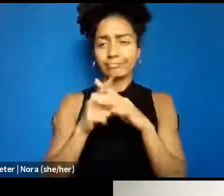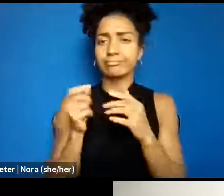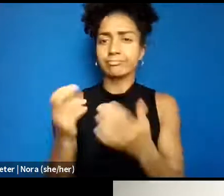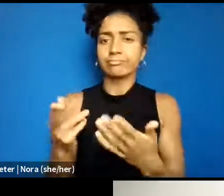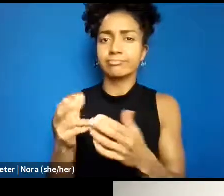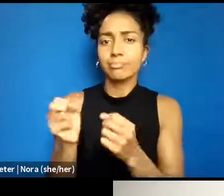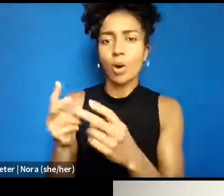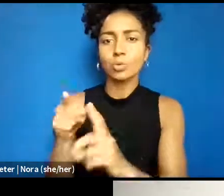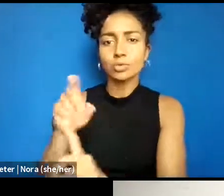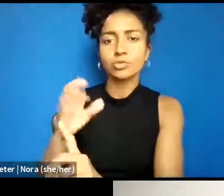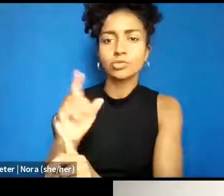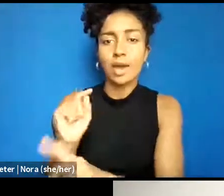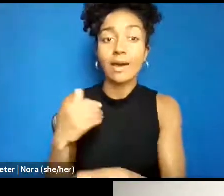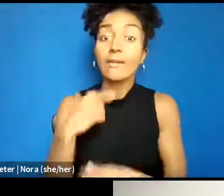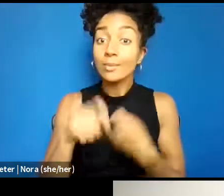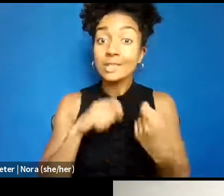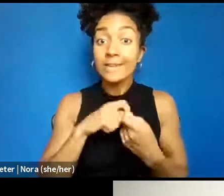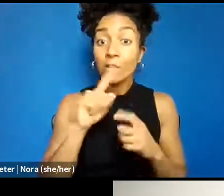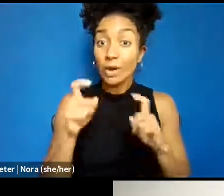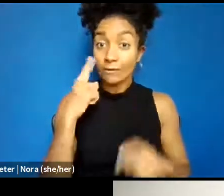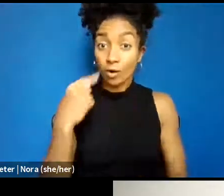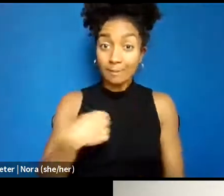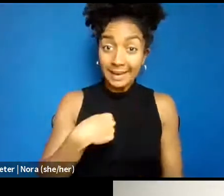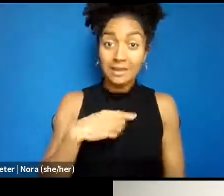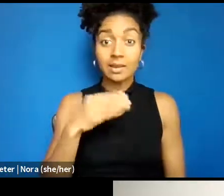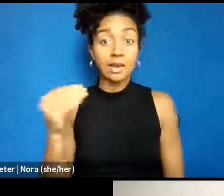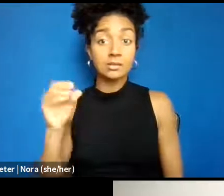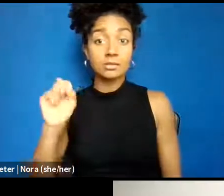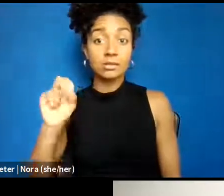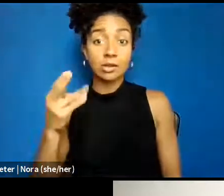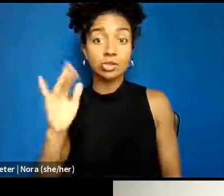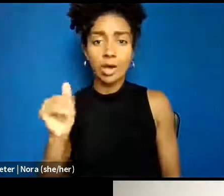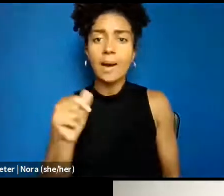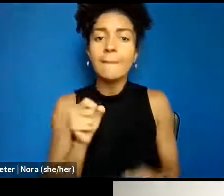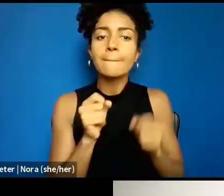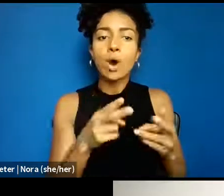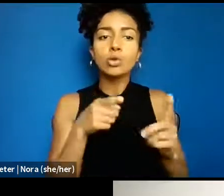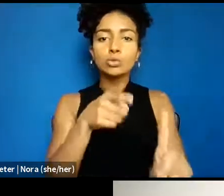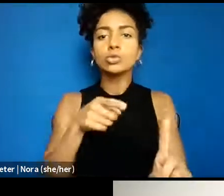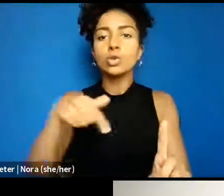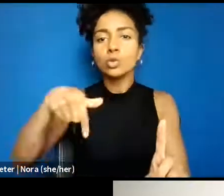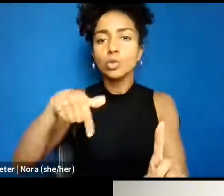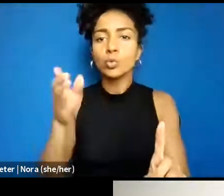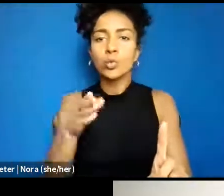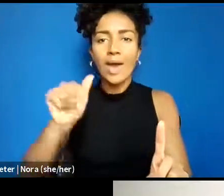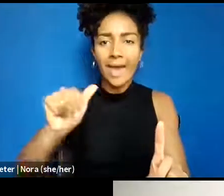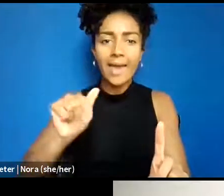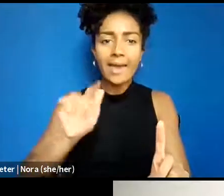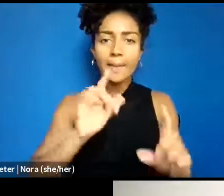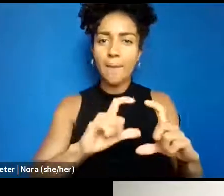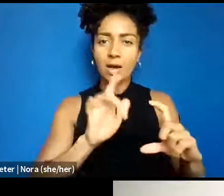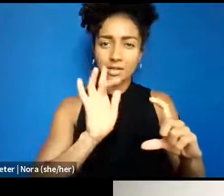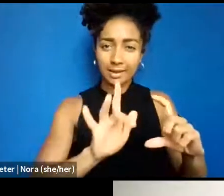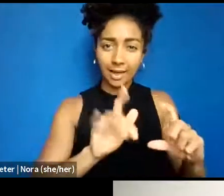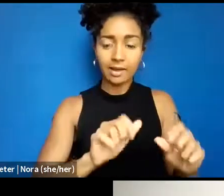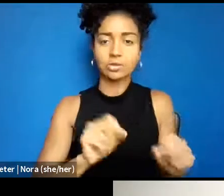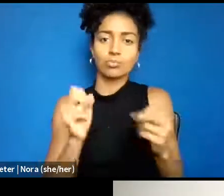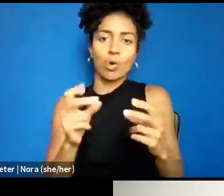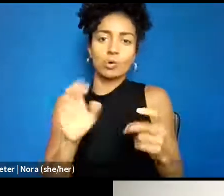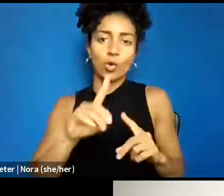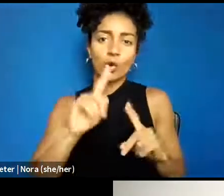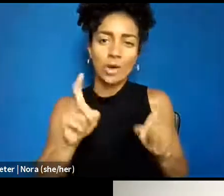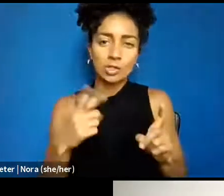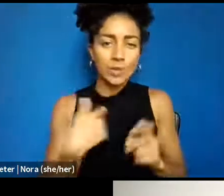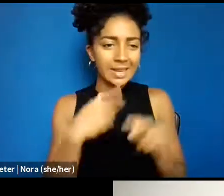and I, to answer, please put them in the Q&A so we can get to them easily. And yeah, please, as always,